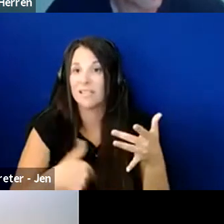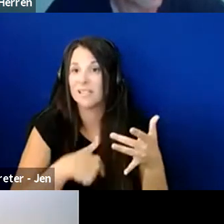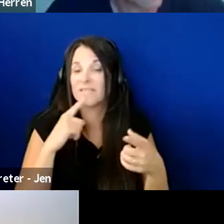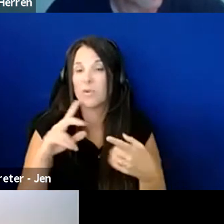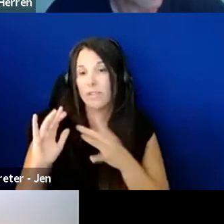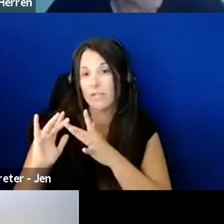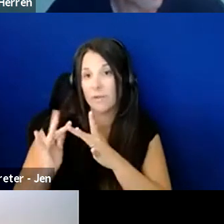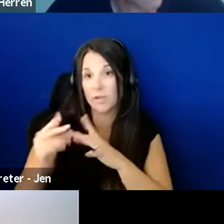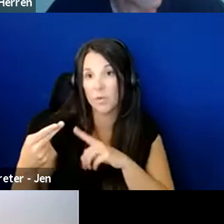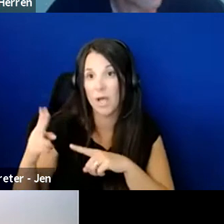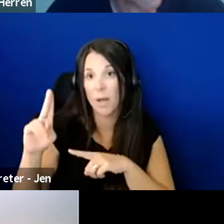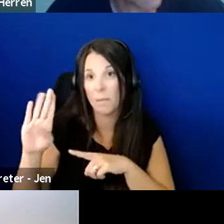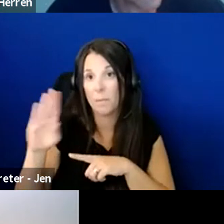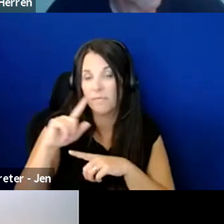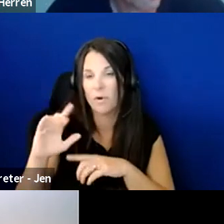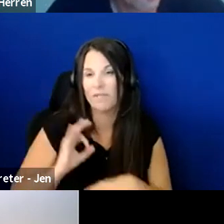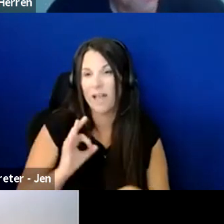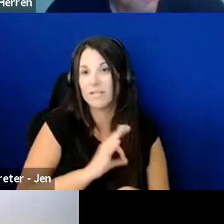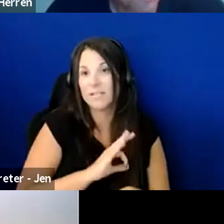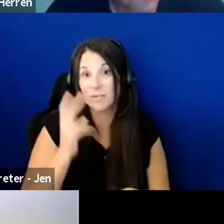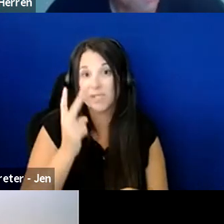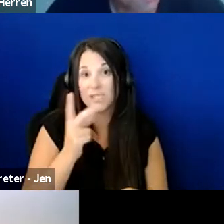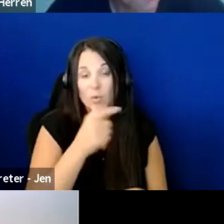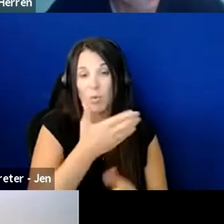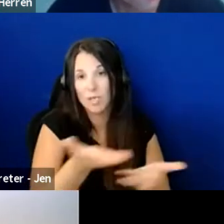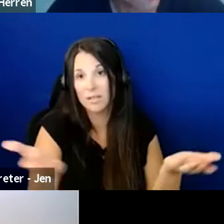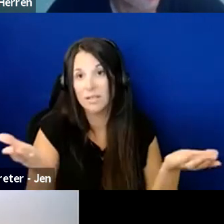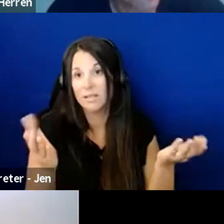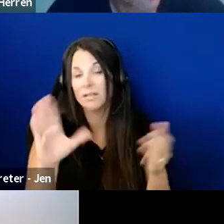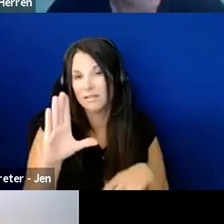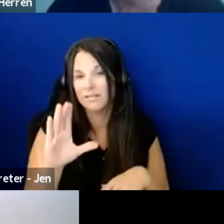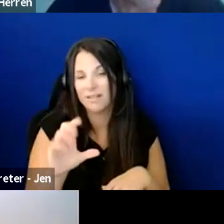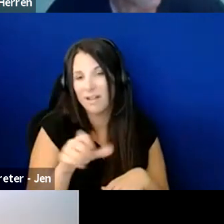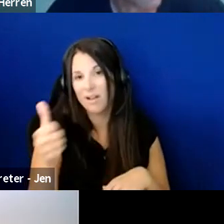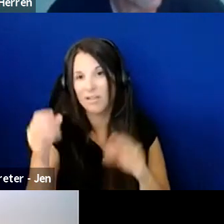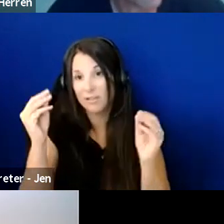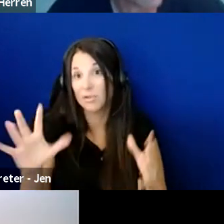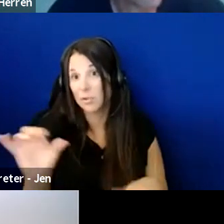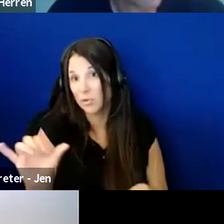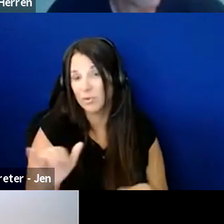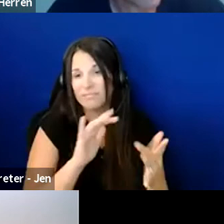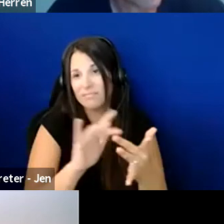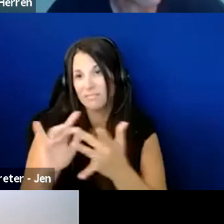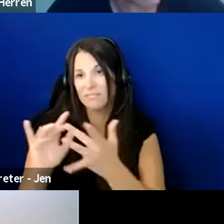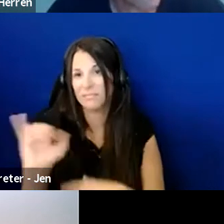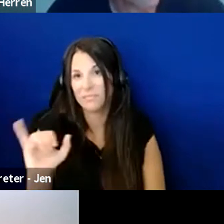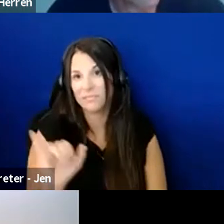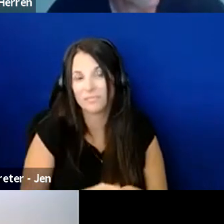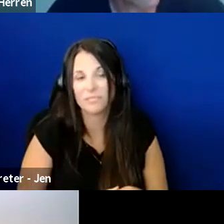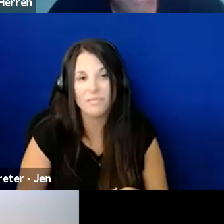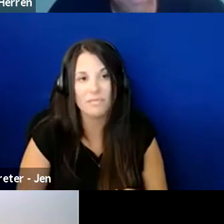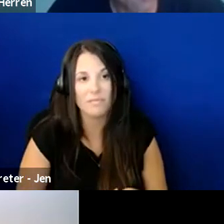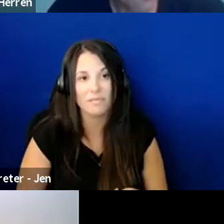for faculty. You see your colleagues on the panelists here too as well. So feel free to reach out to them as well too for